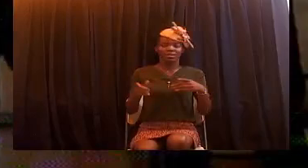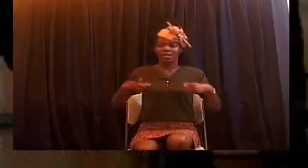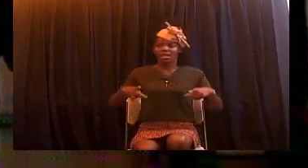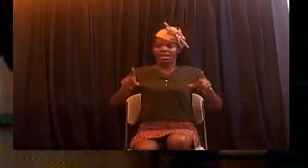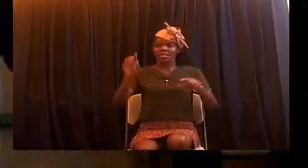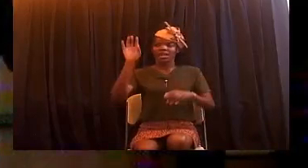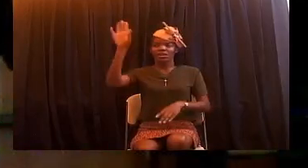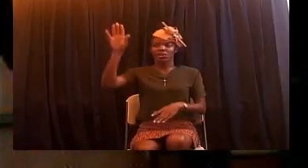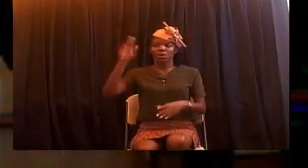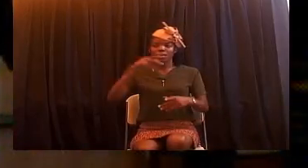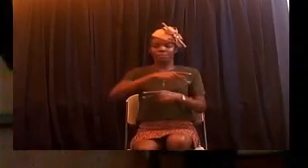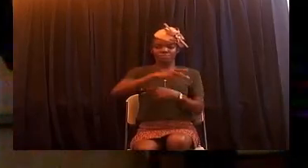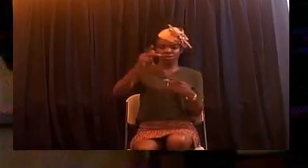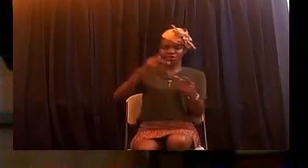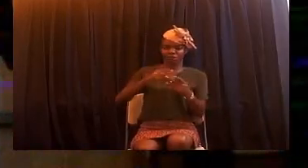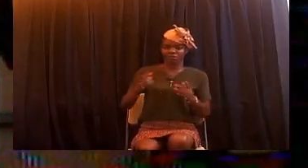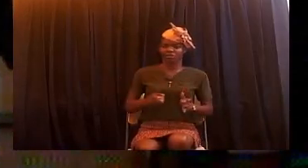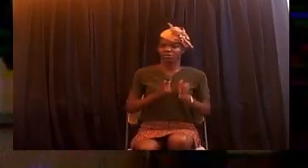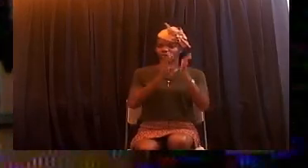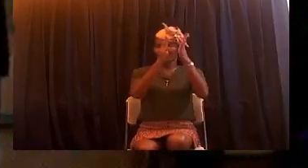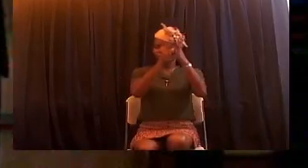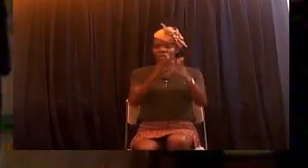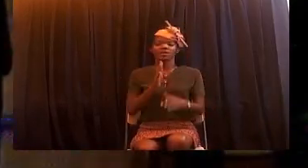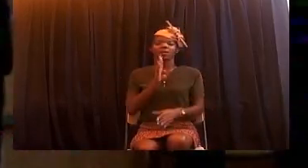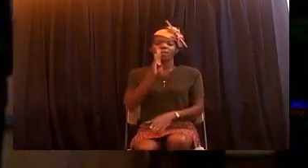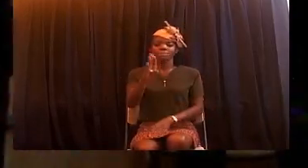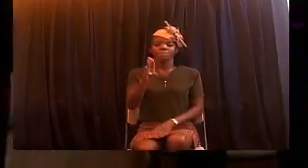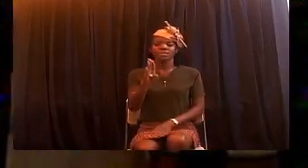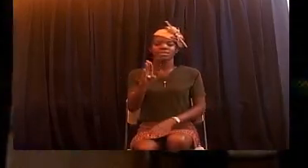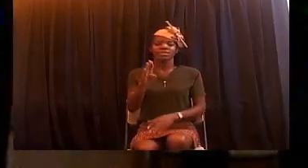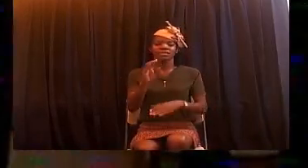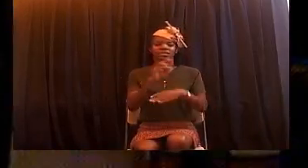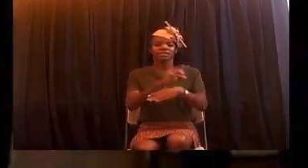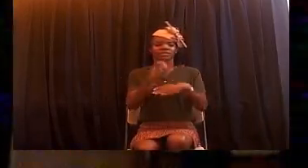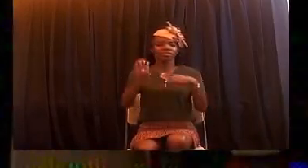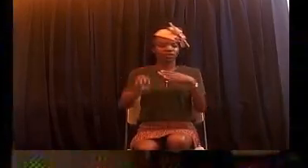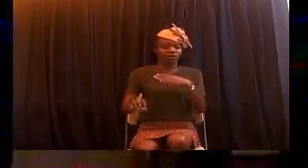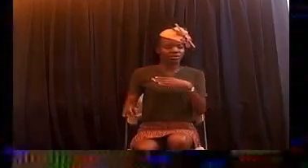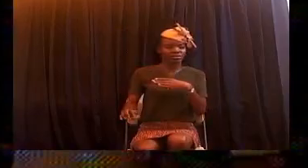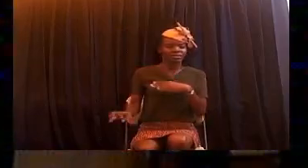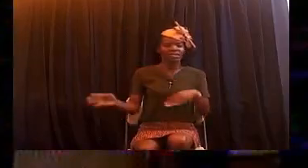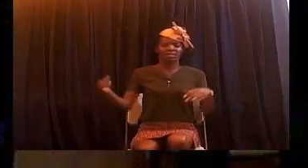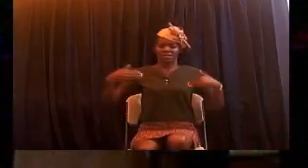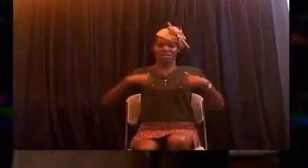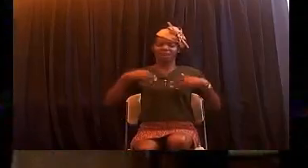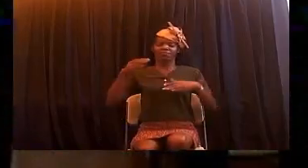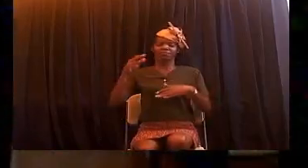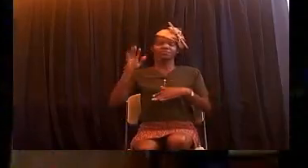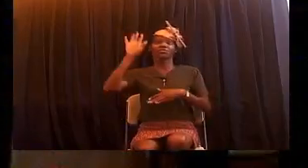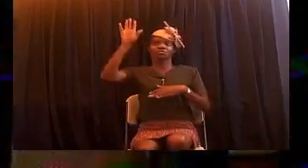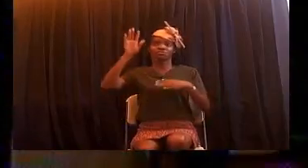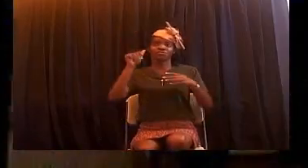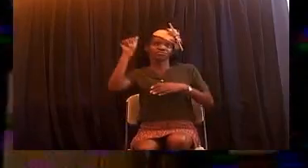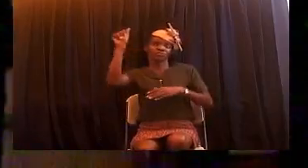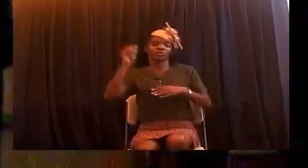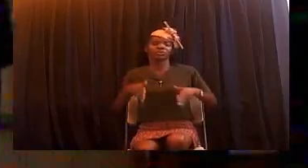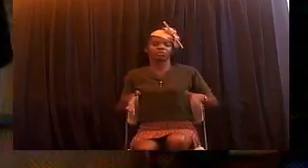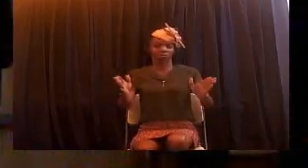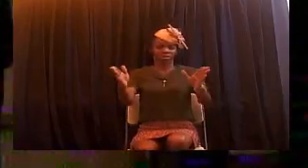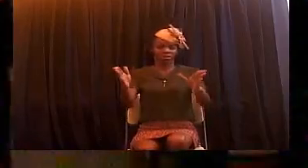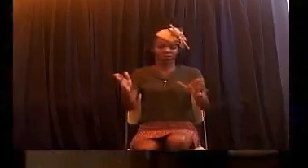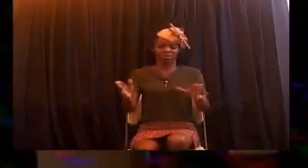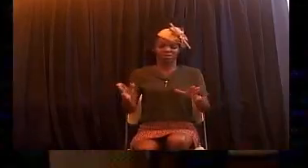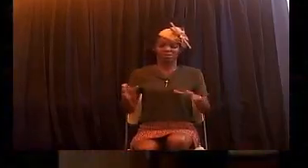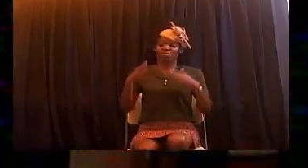be accomplished in the house for the remainder of this service. Have your own way. We give you thanks.